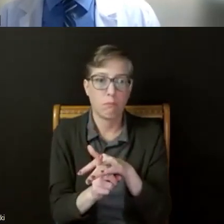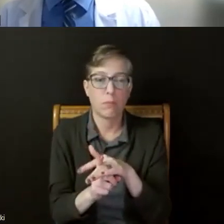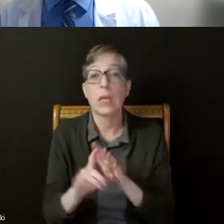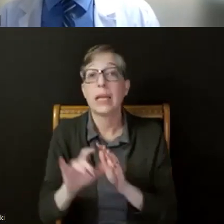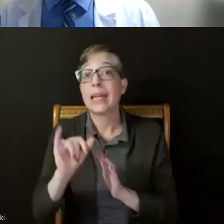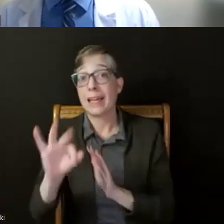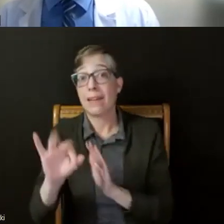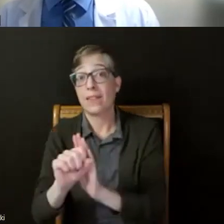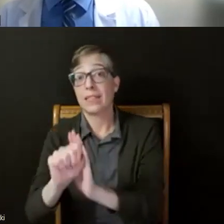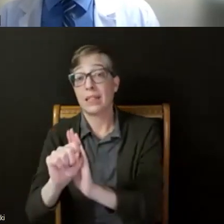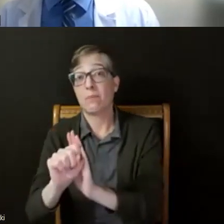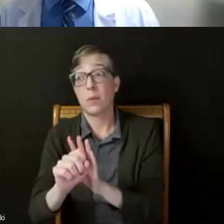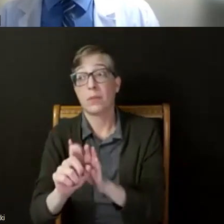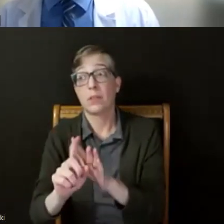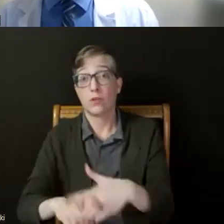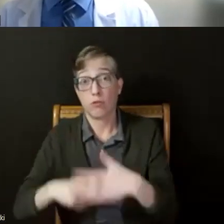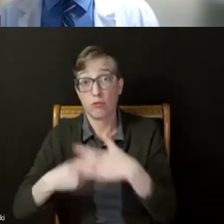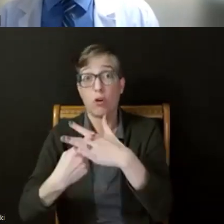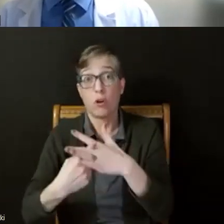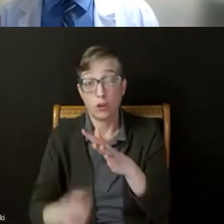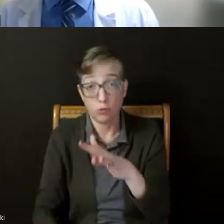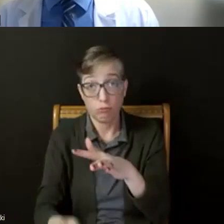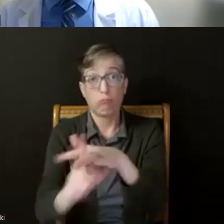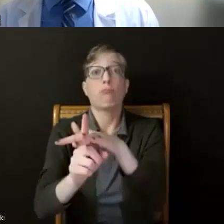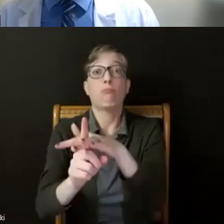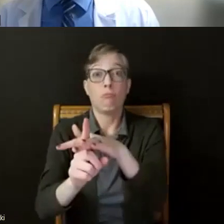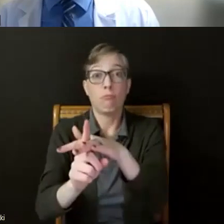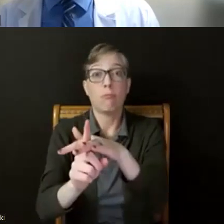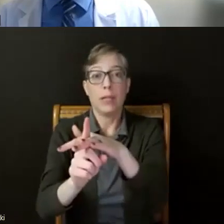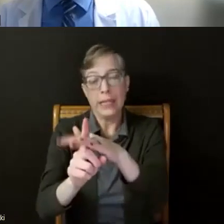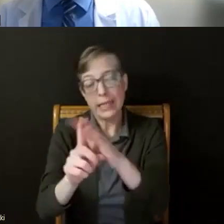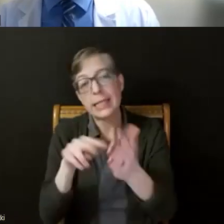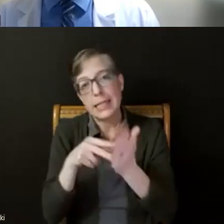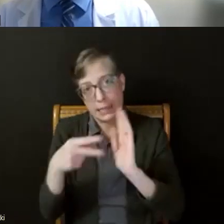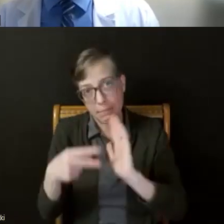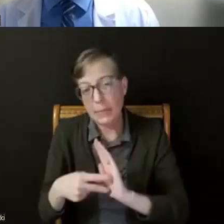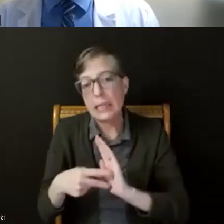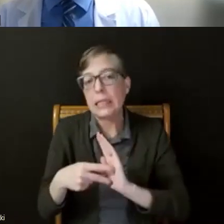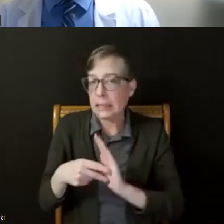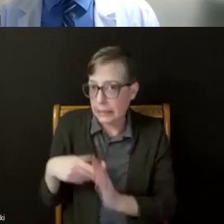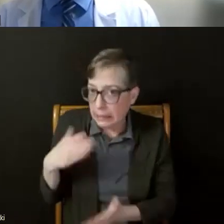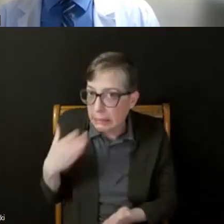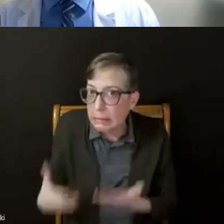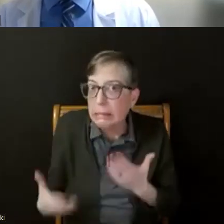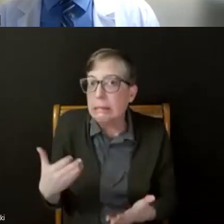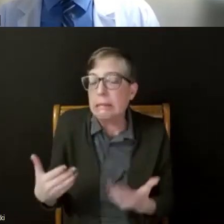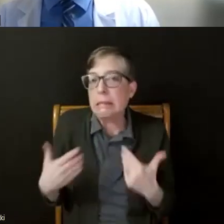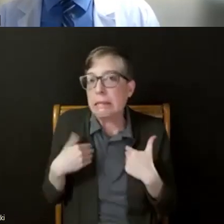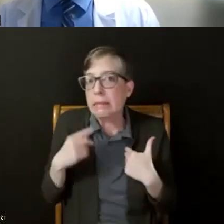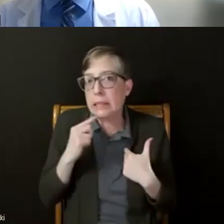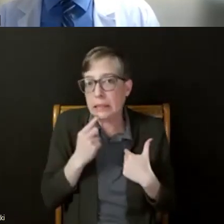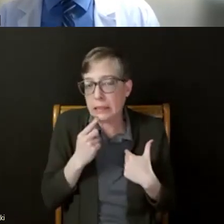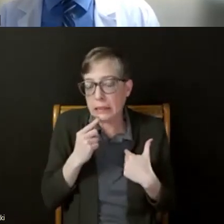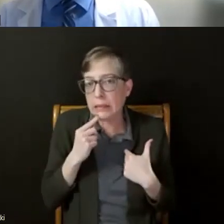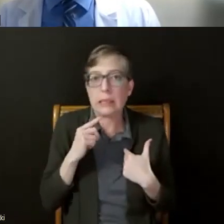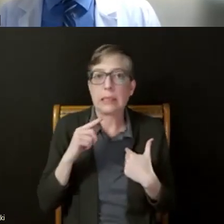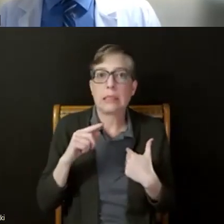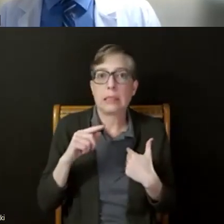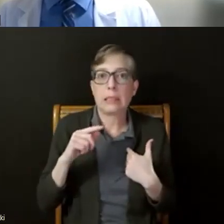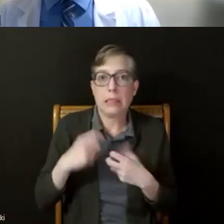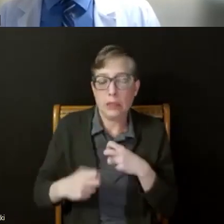these are concerning for either a lesion that's advanced or a cancer that's been